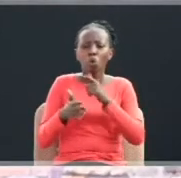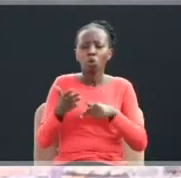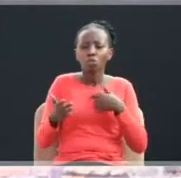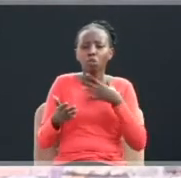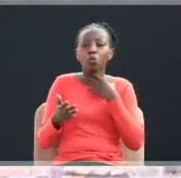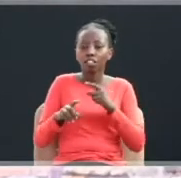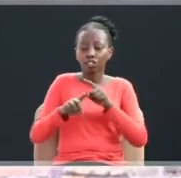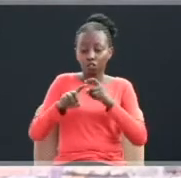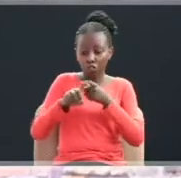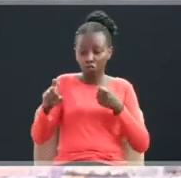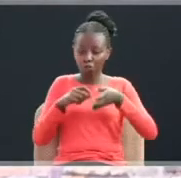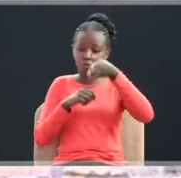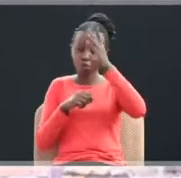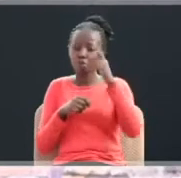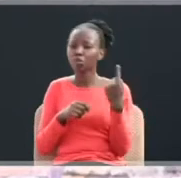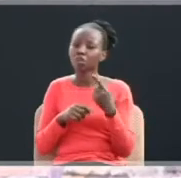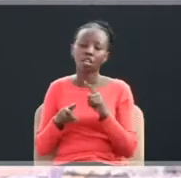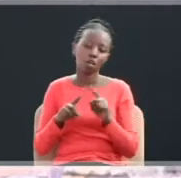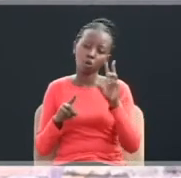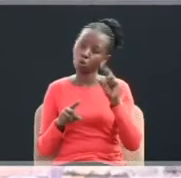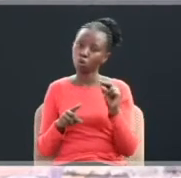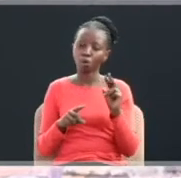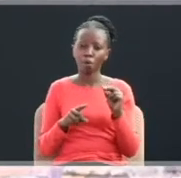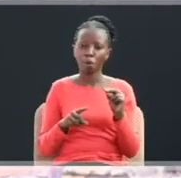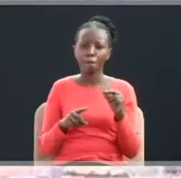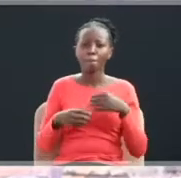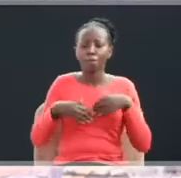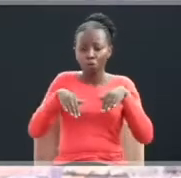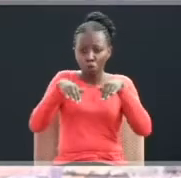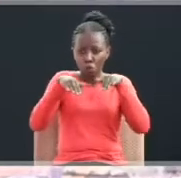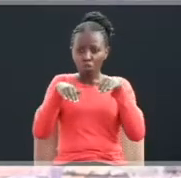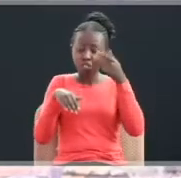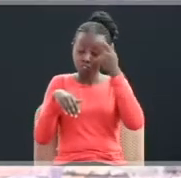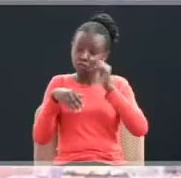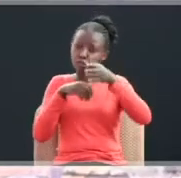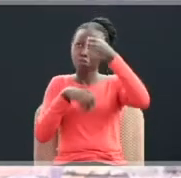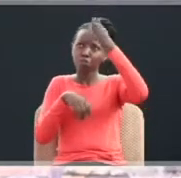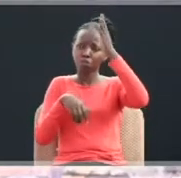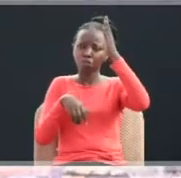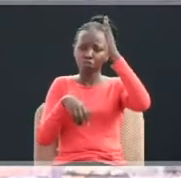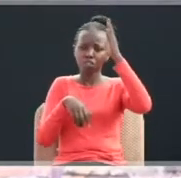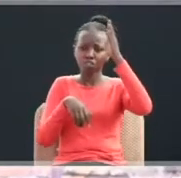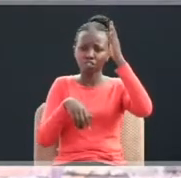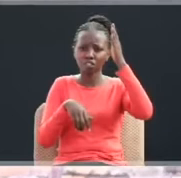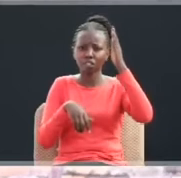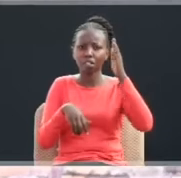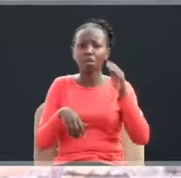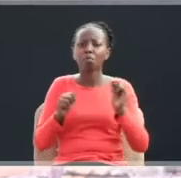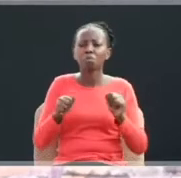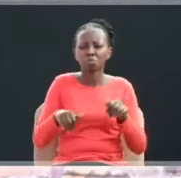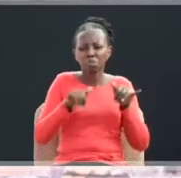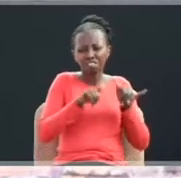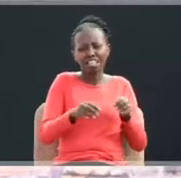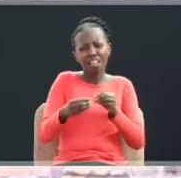has given me. I will not retreat back. I will wait upon God and his appointment. It might take longer. Actually, sometimes